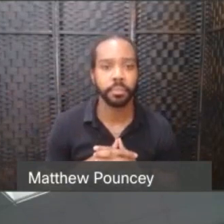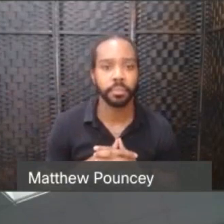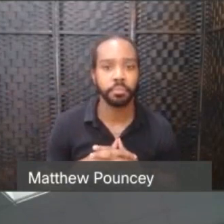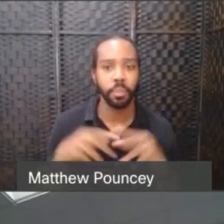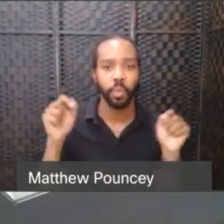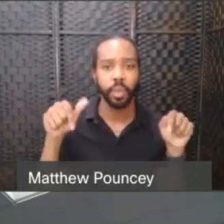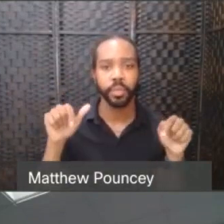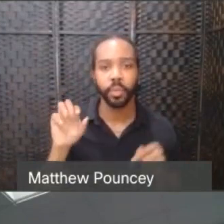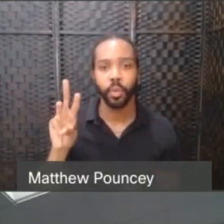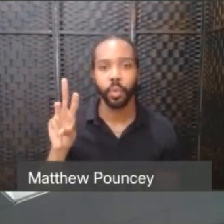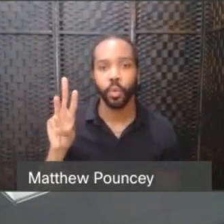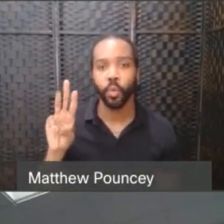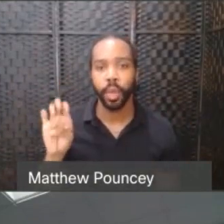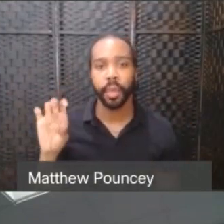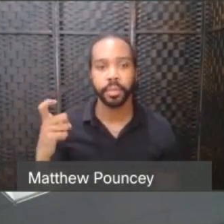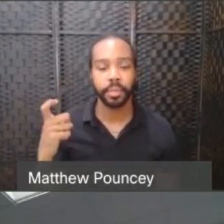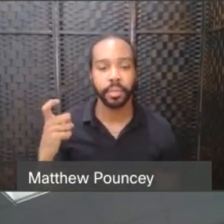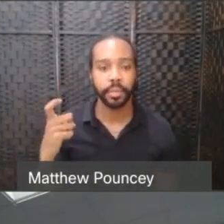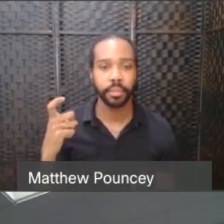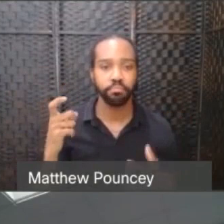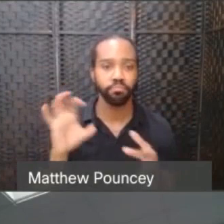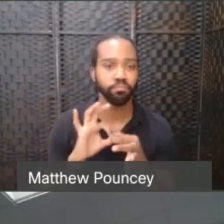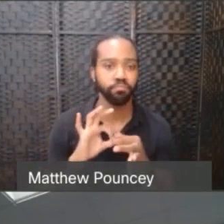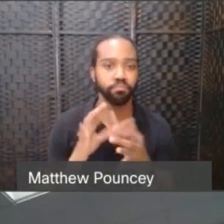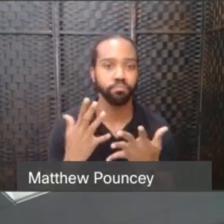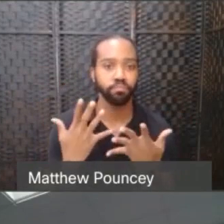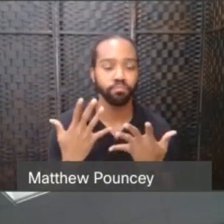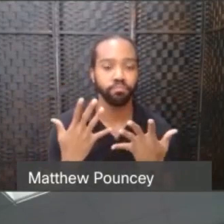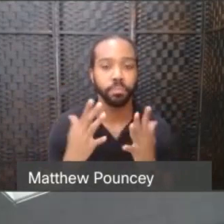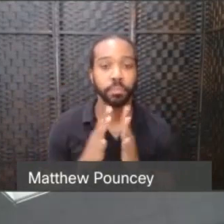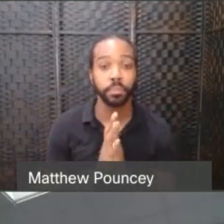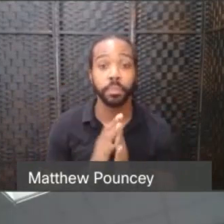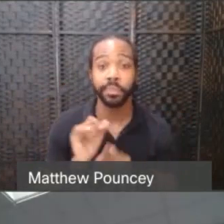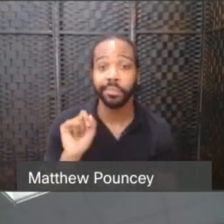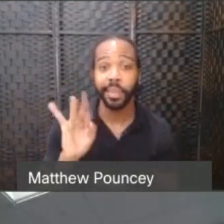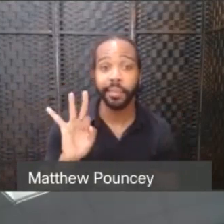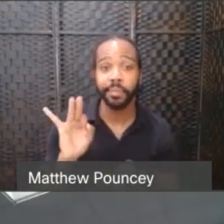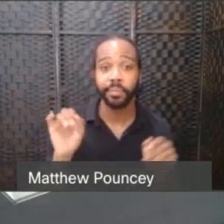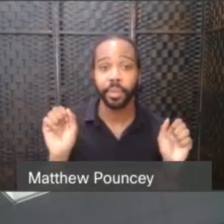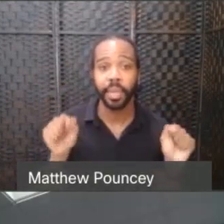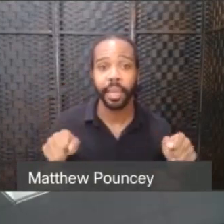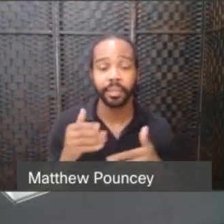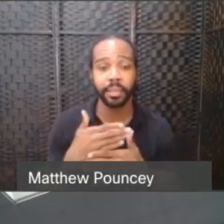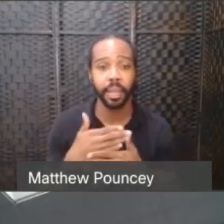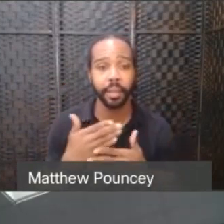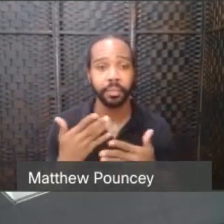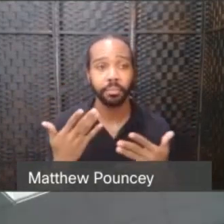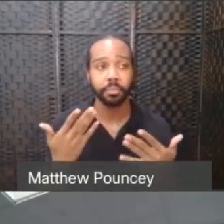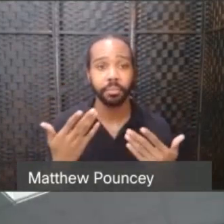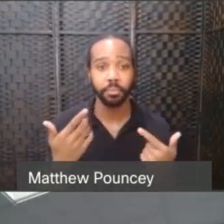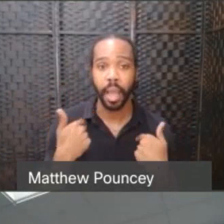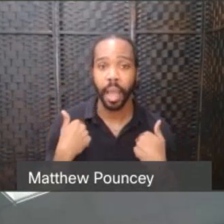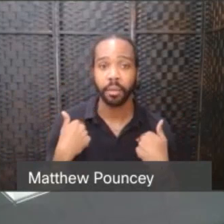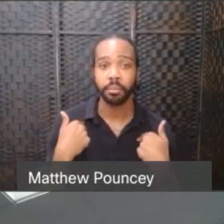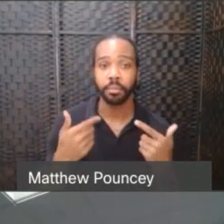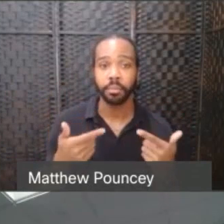WebEx via computer. So if there's a way we can share that, I'll defer